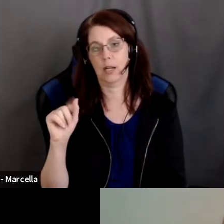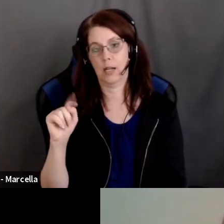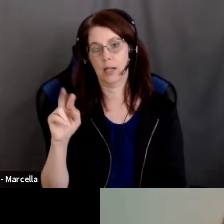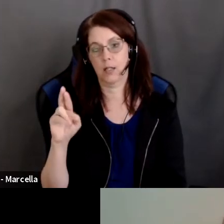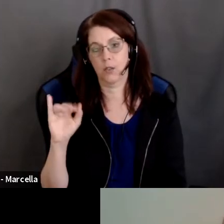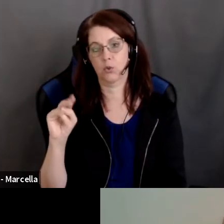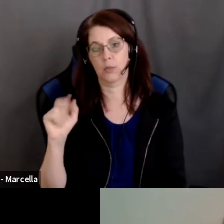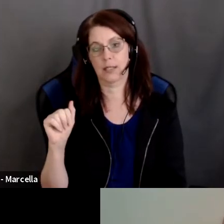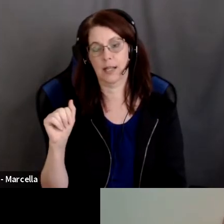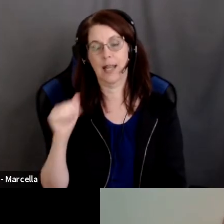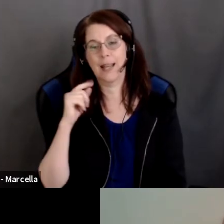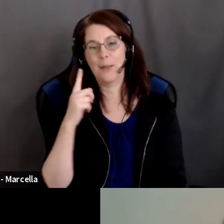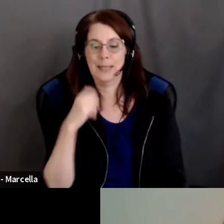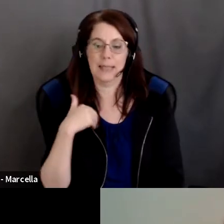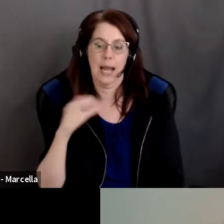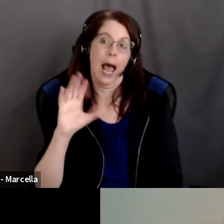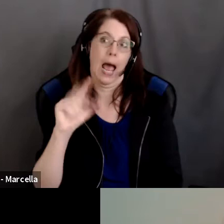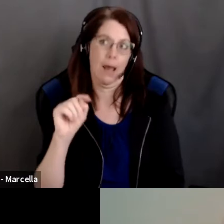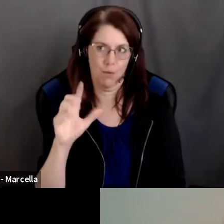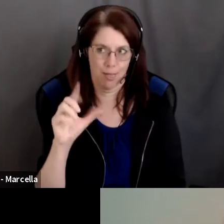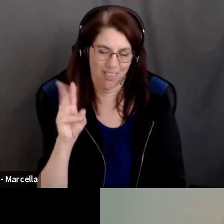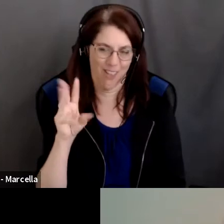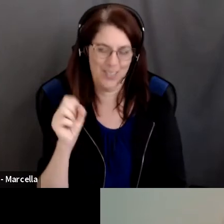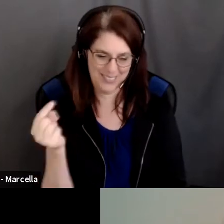down in Louisiana. So